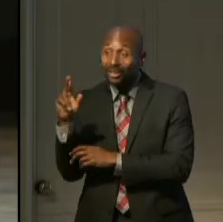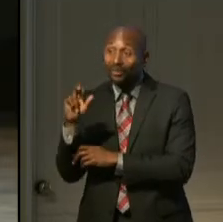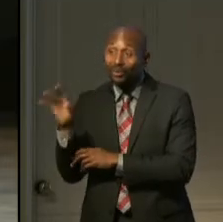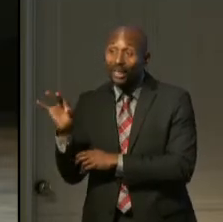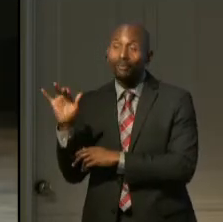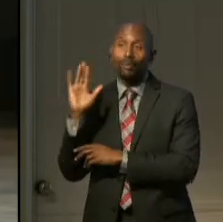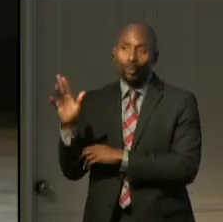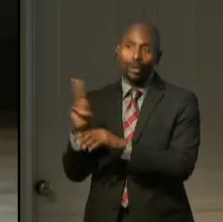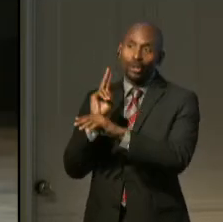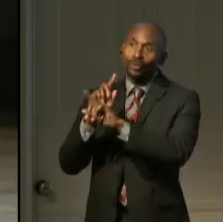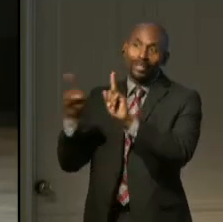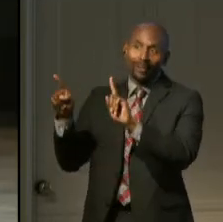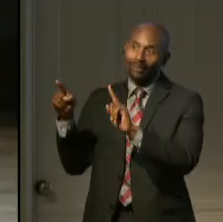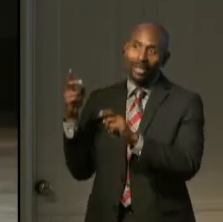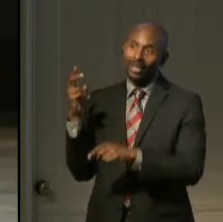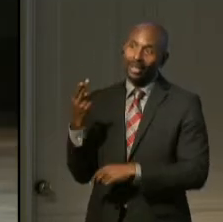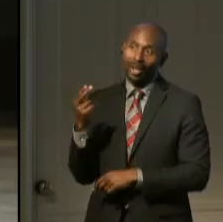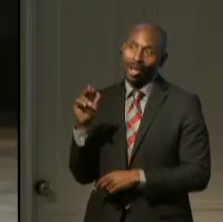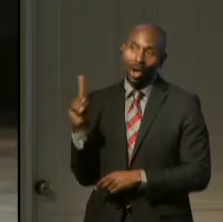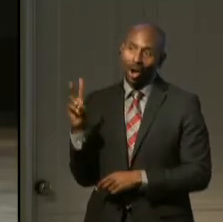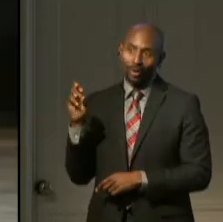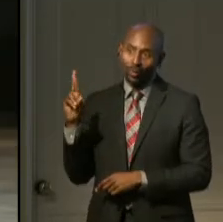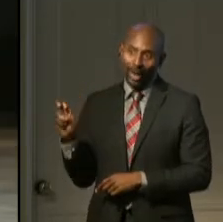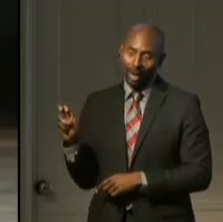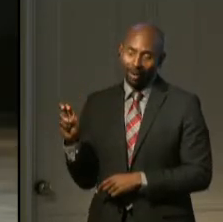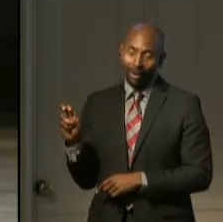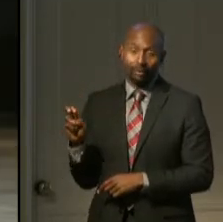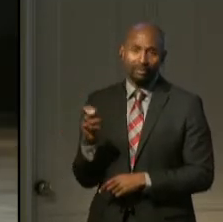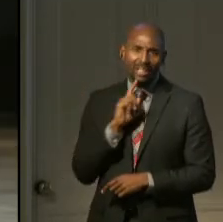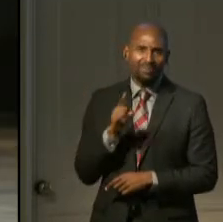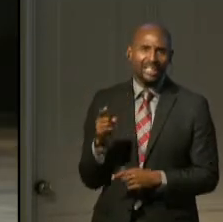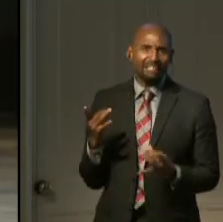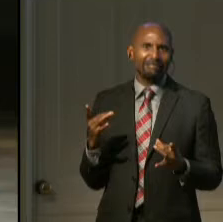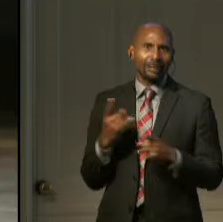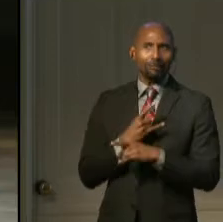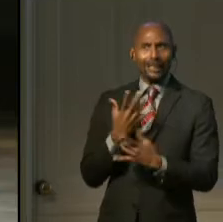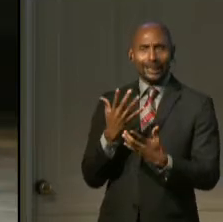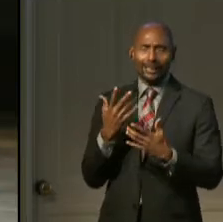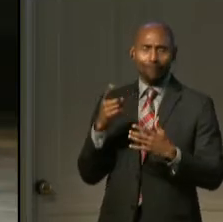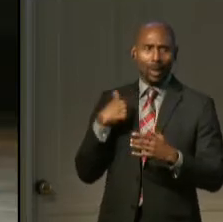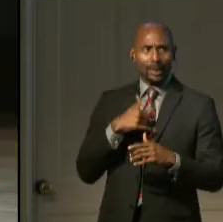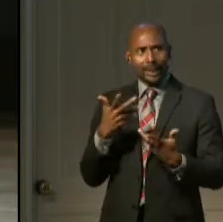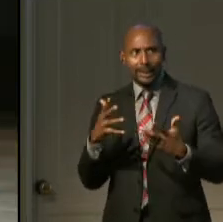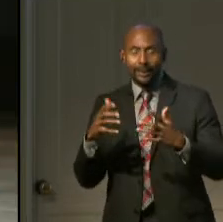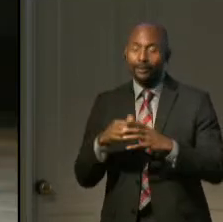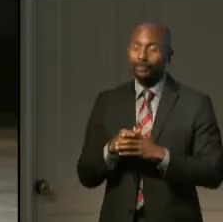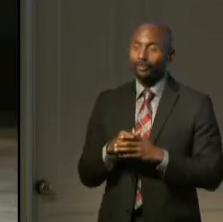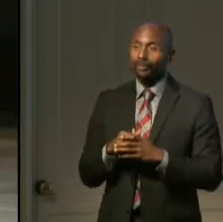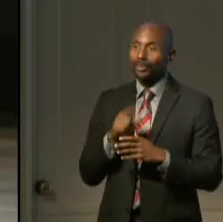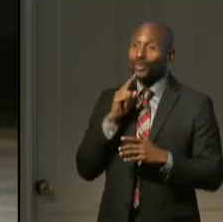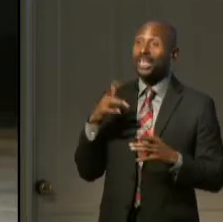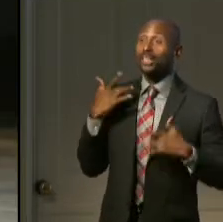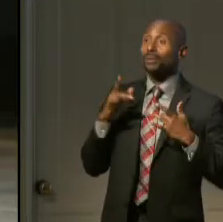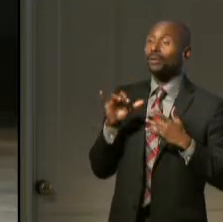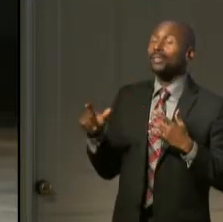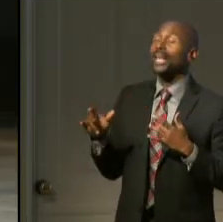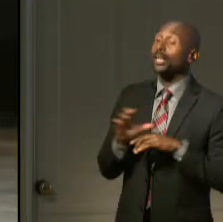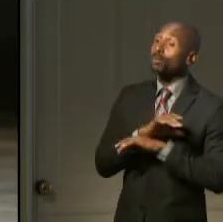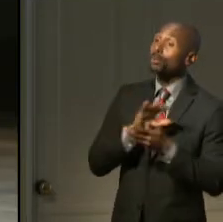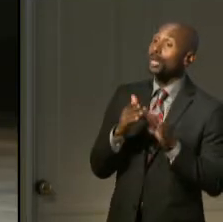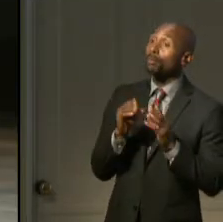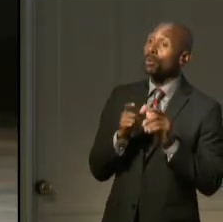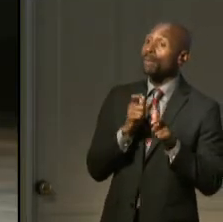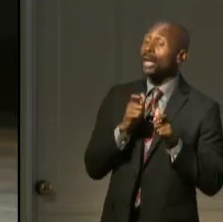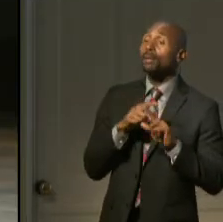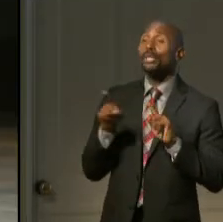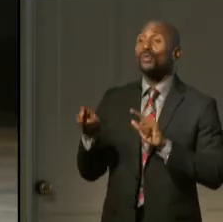hardware at this point. This is tricky. I'm thrilled about the fact that generally as computers get faster, you can emulate the